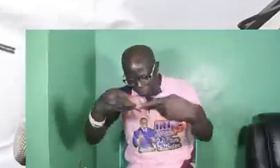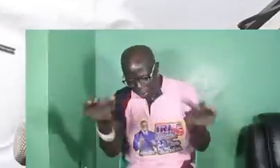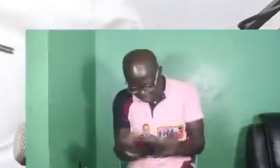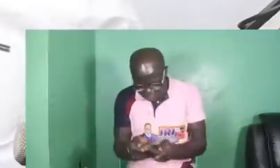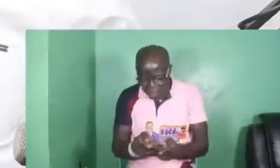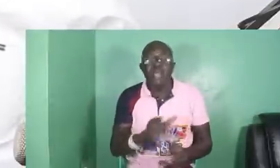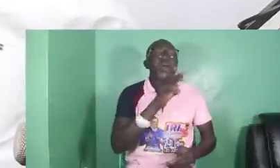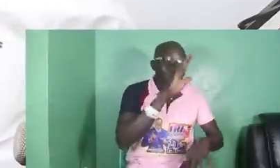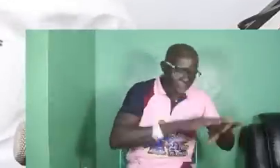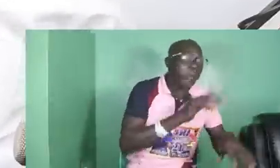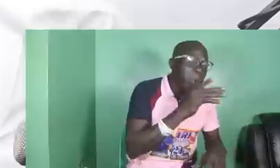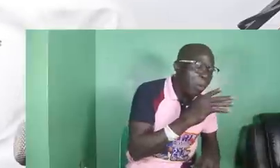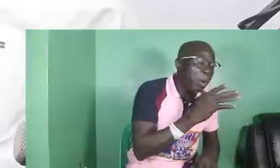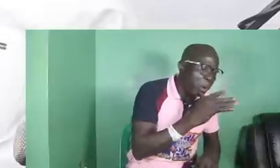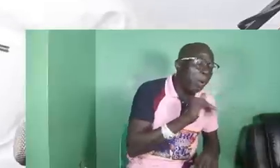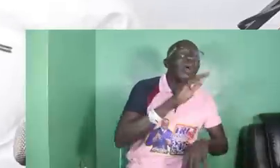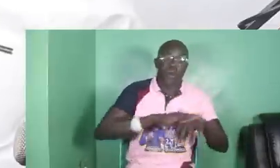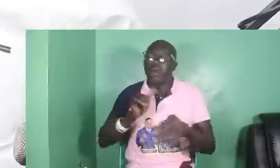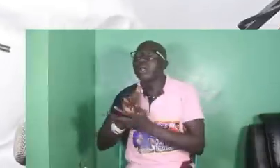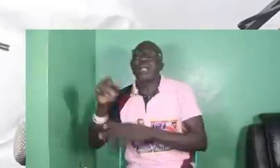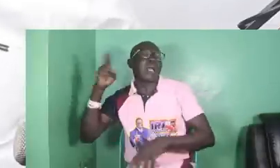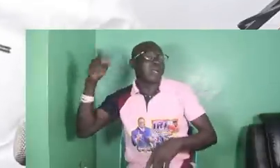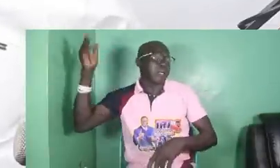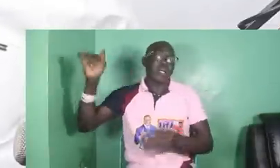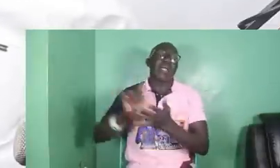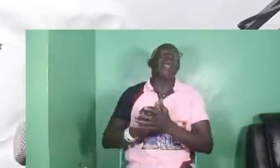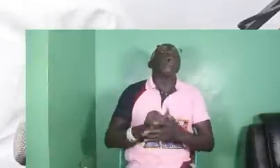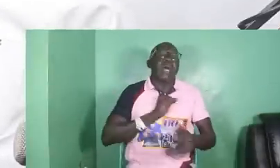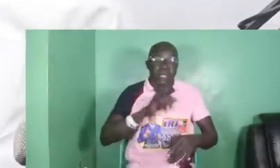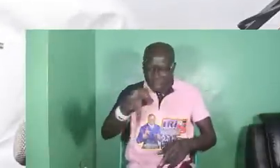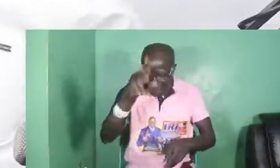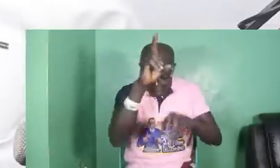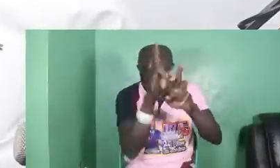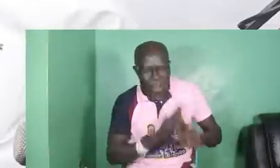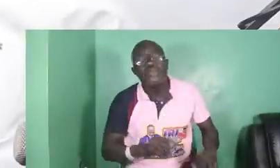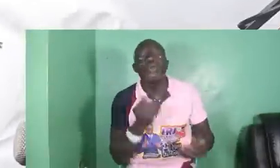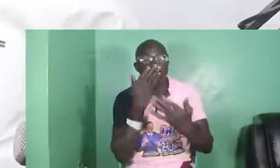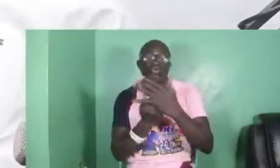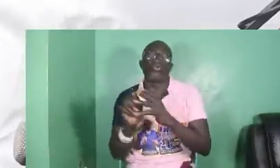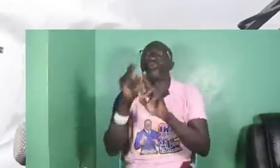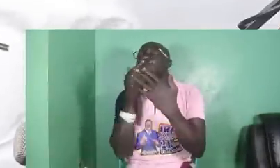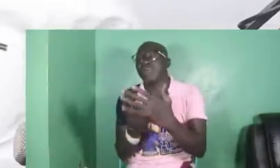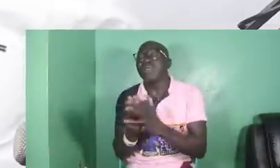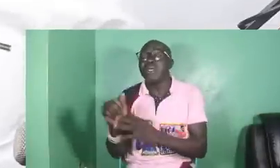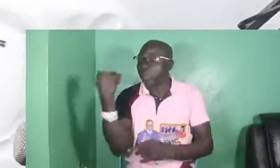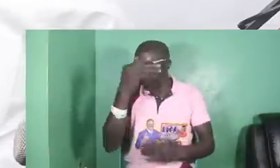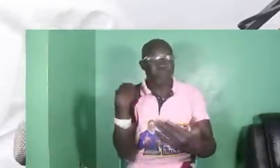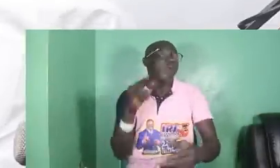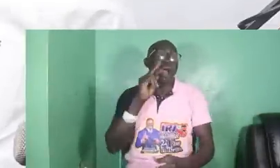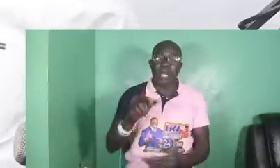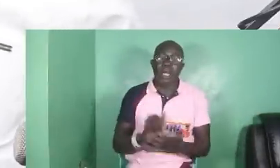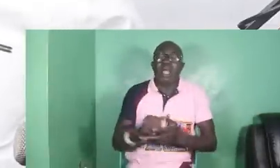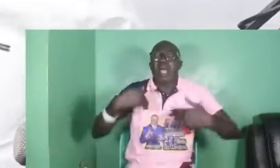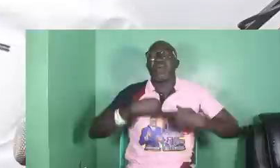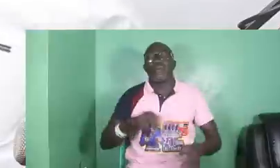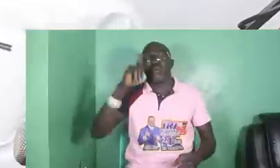wash plate. Mommy, mommy, mommy, mommy, don't go on that. That was what she called Anna. Anna, I need it. This one is a good person. Before her, oh, no,